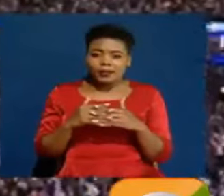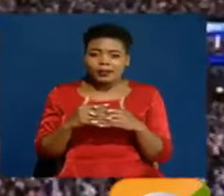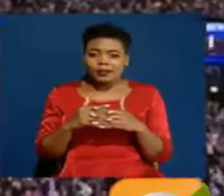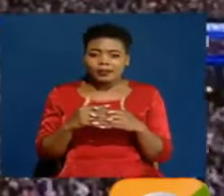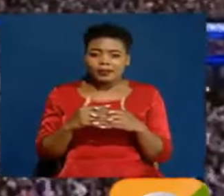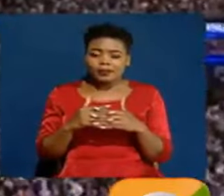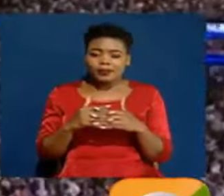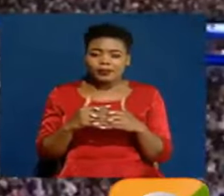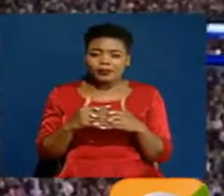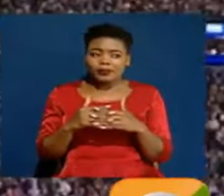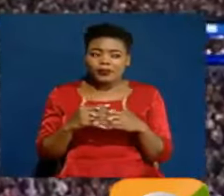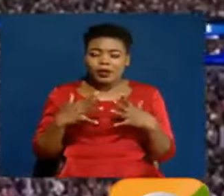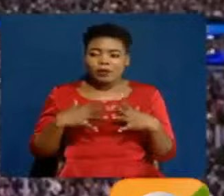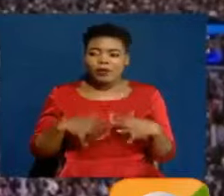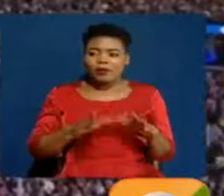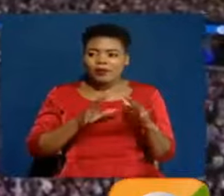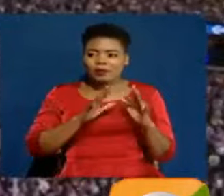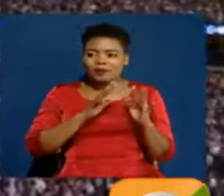Wait.